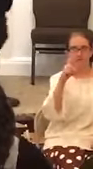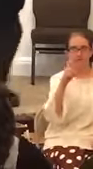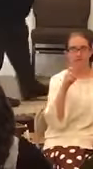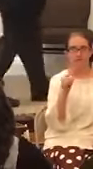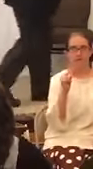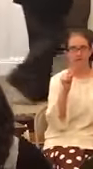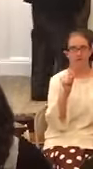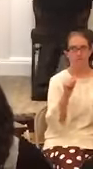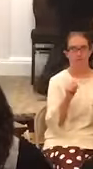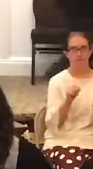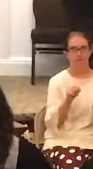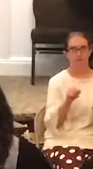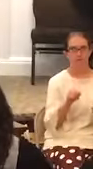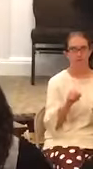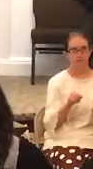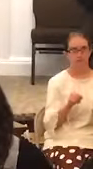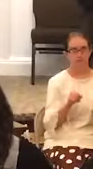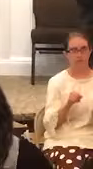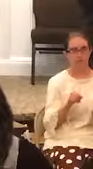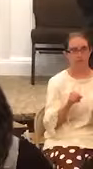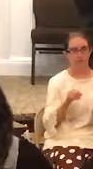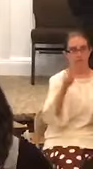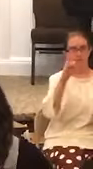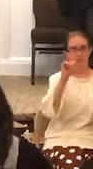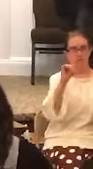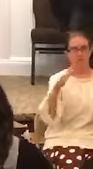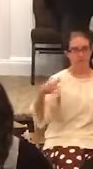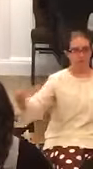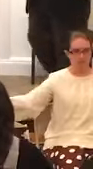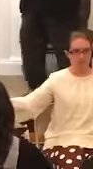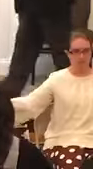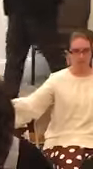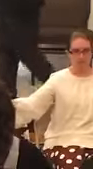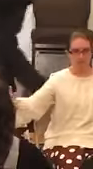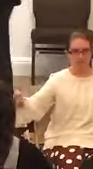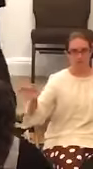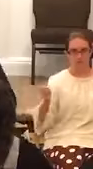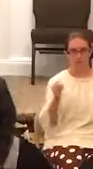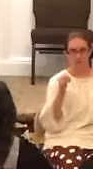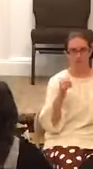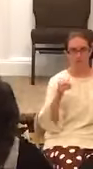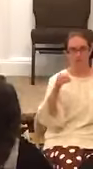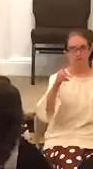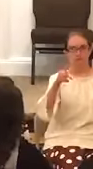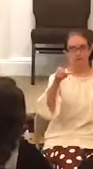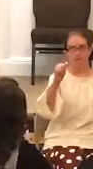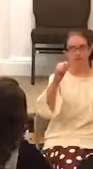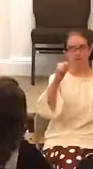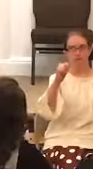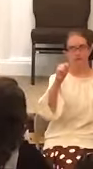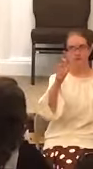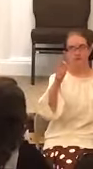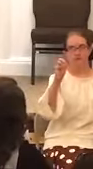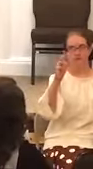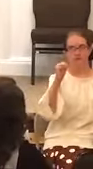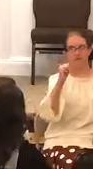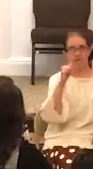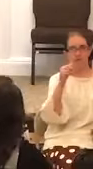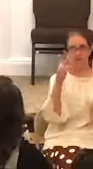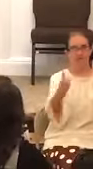had a little bitty tiny rail. It probably wasn't over 2 inches wide on going around the platform here. And